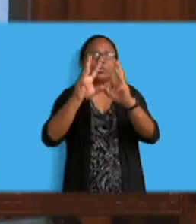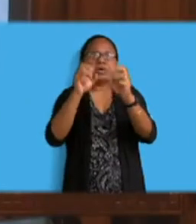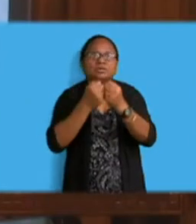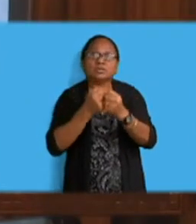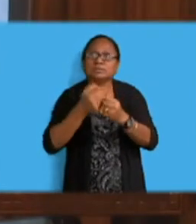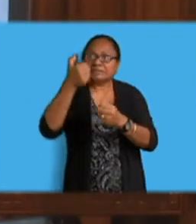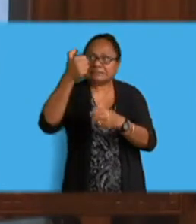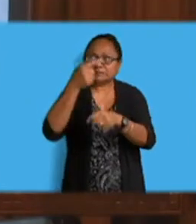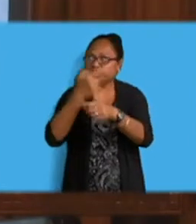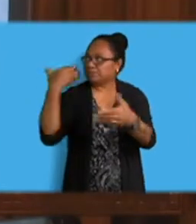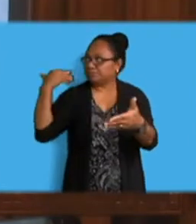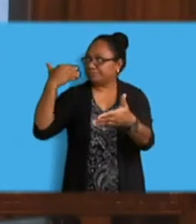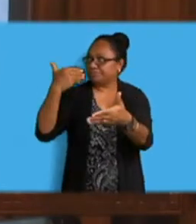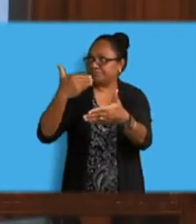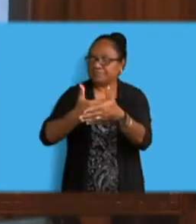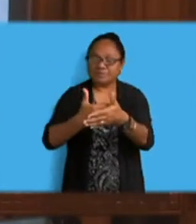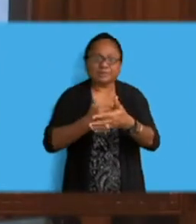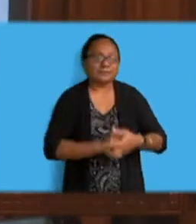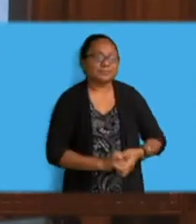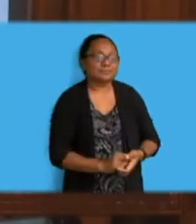Fiji. Honorable Deputy Speaker.